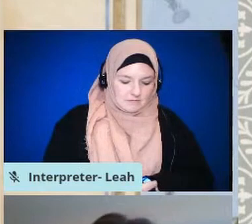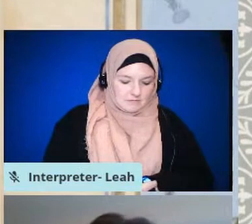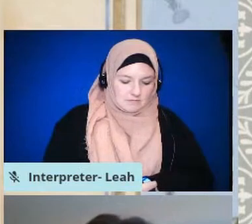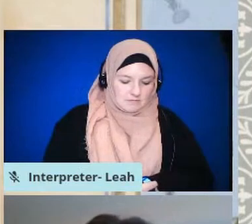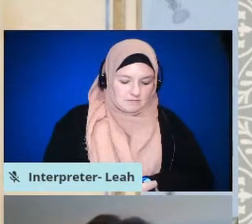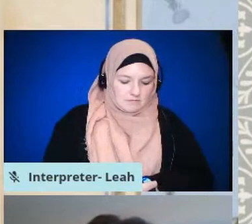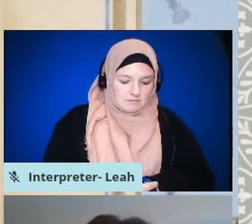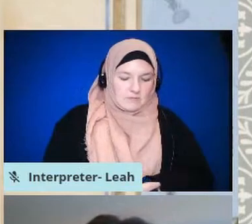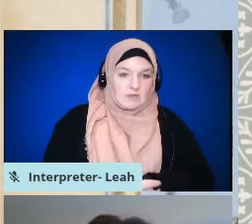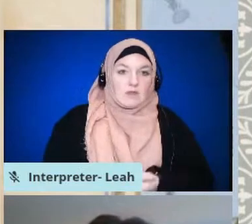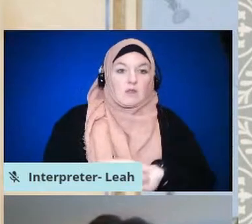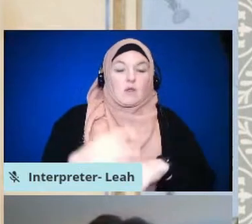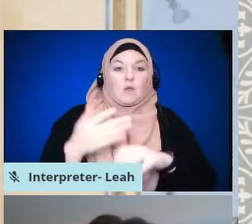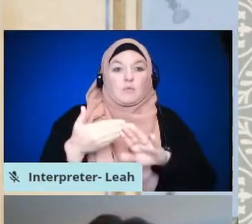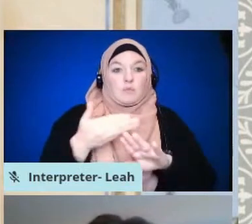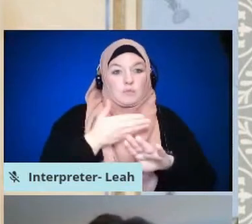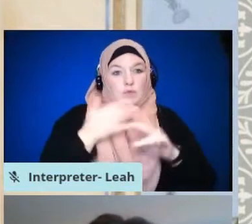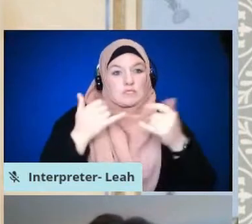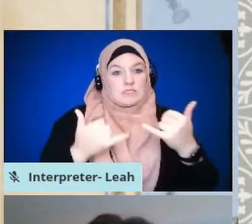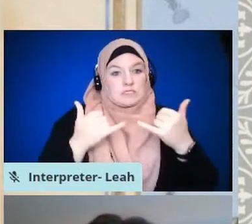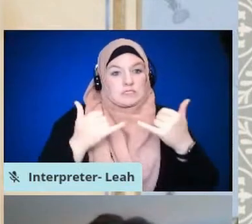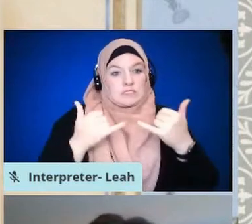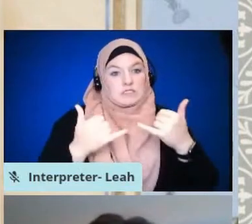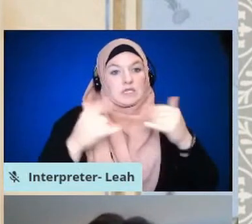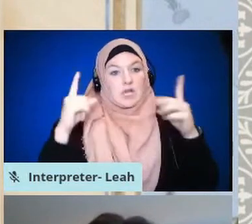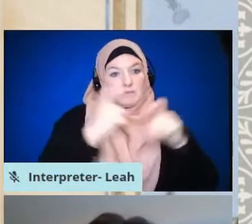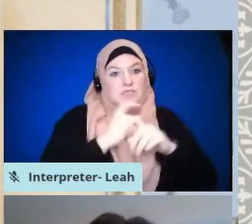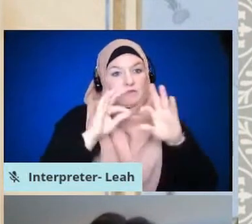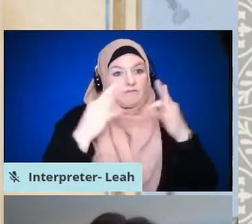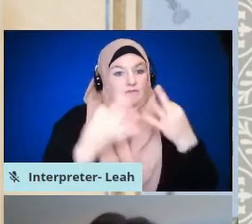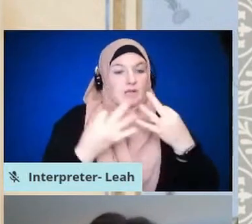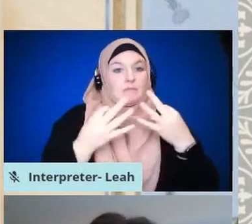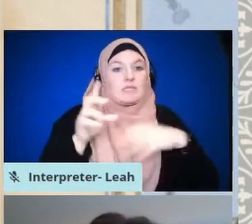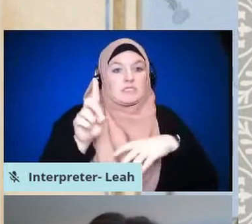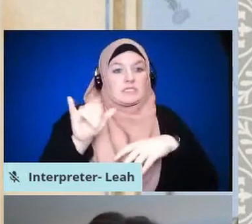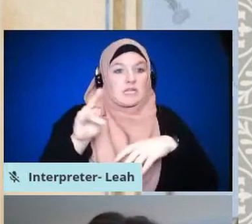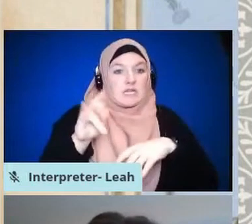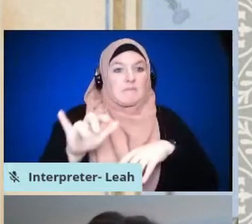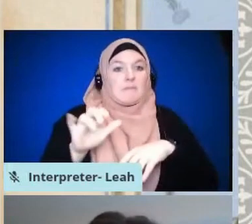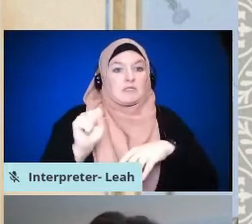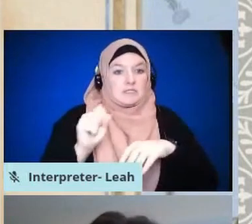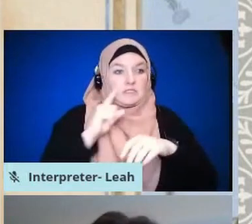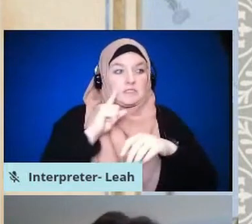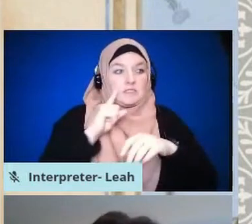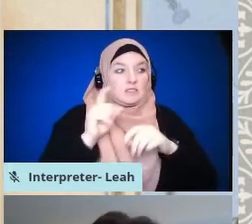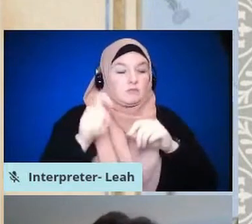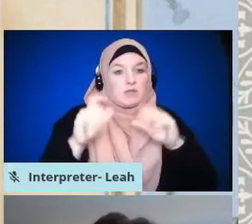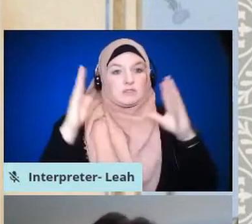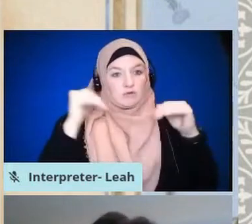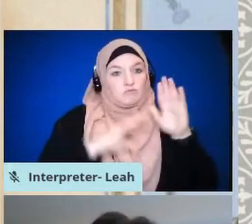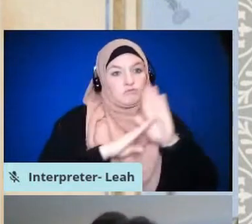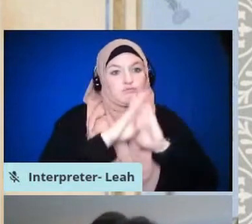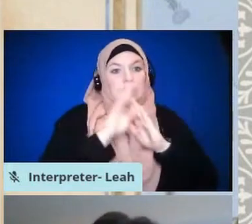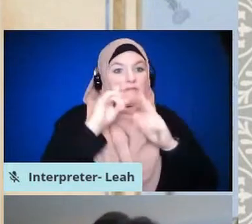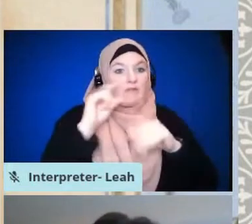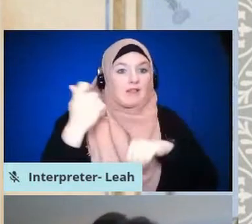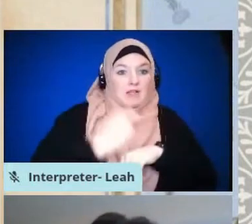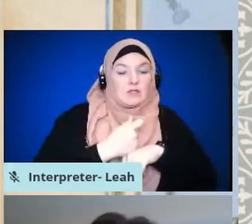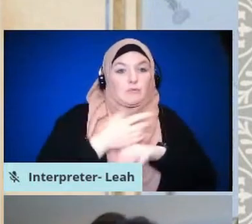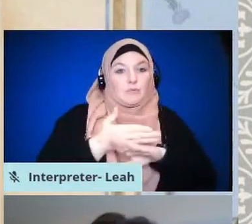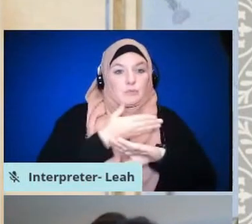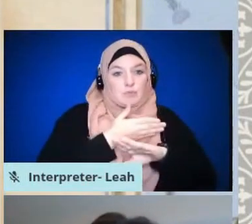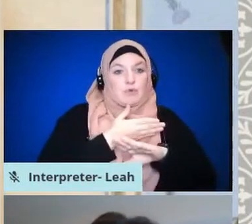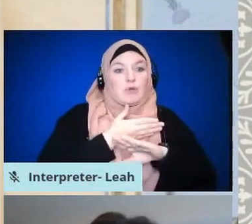environment, pre-existing complex family dynamics that are expected to escalate during lockdown,